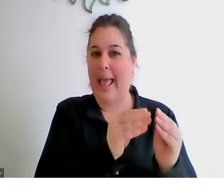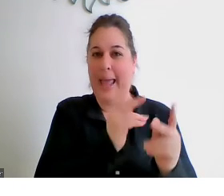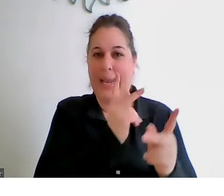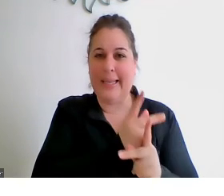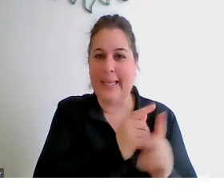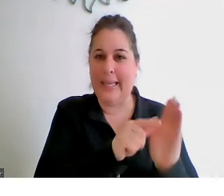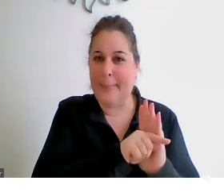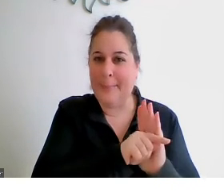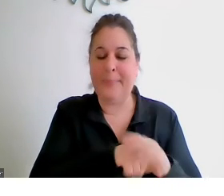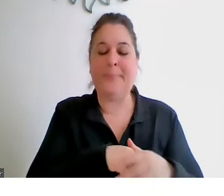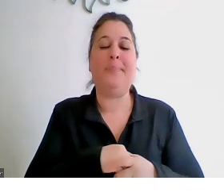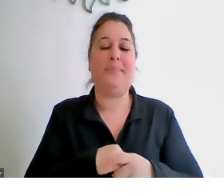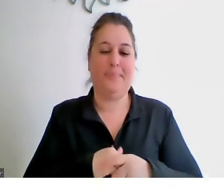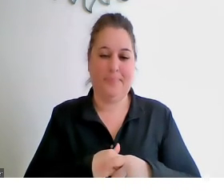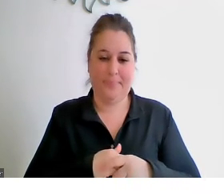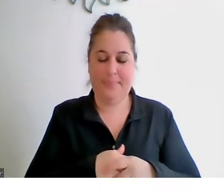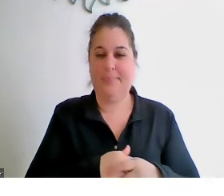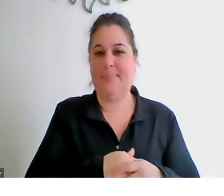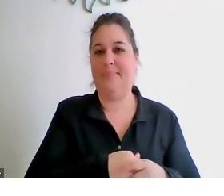plus 13.